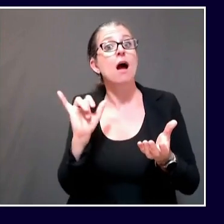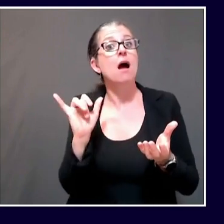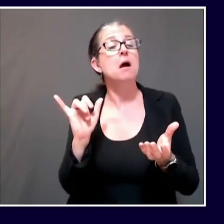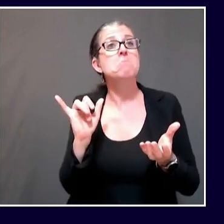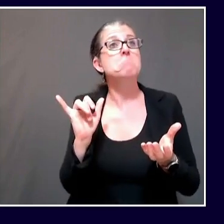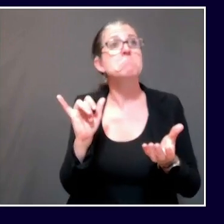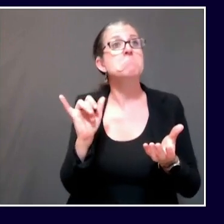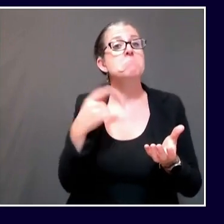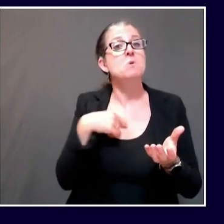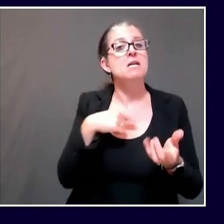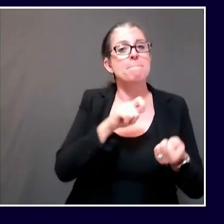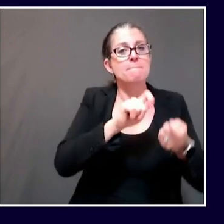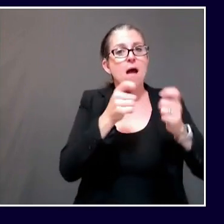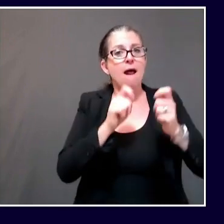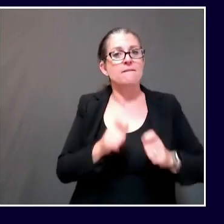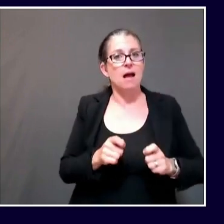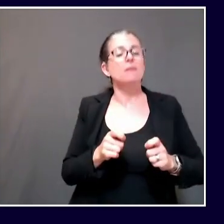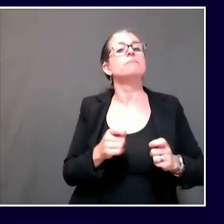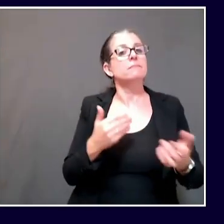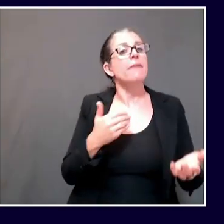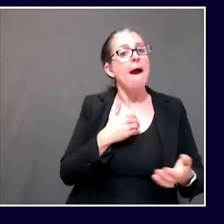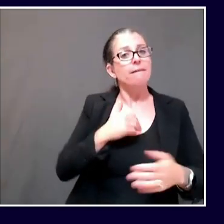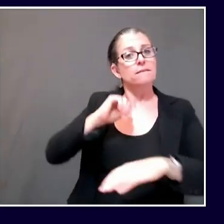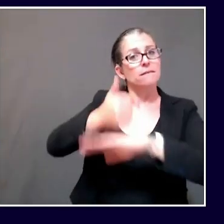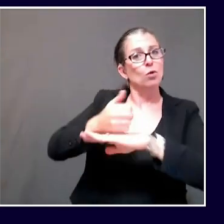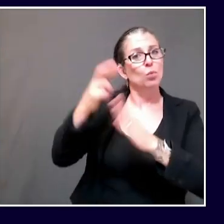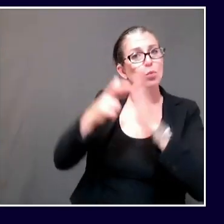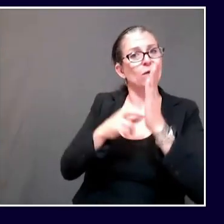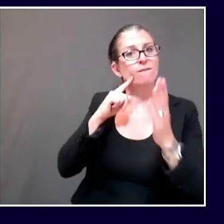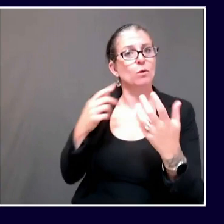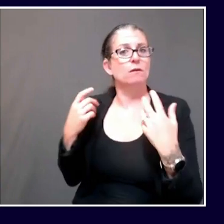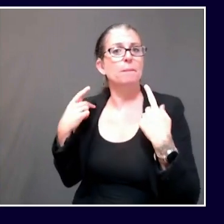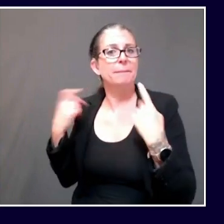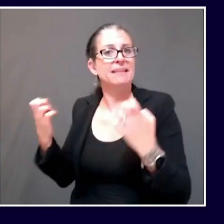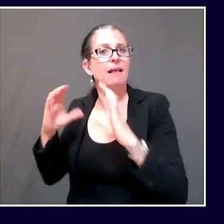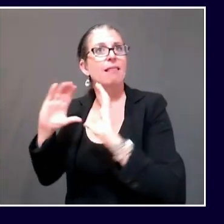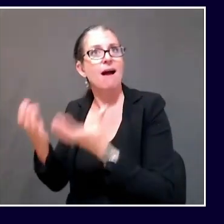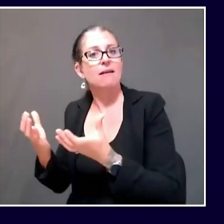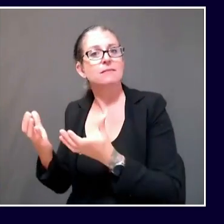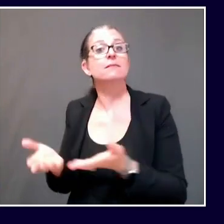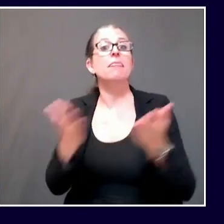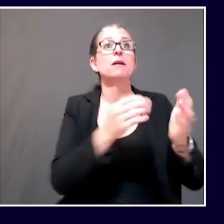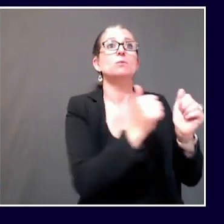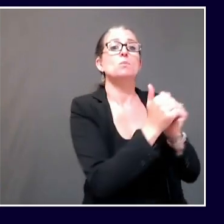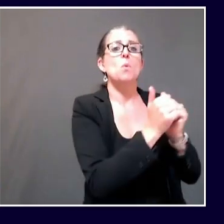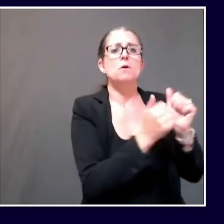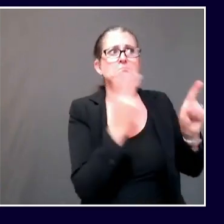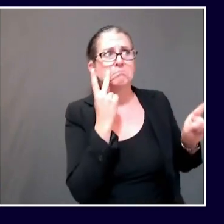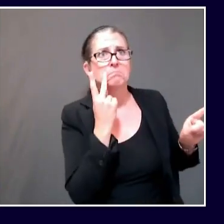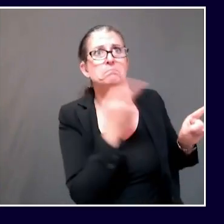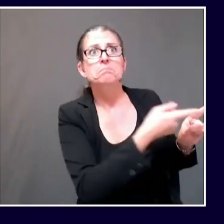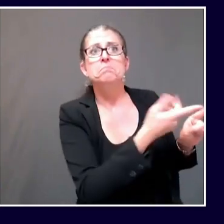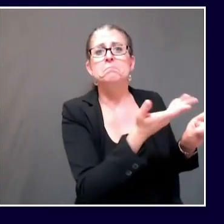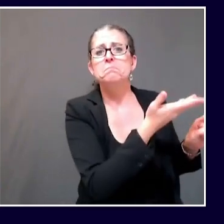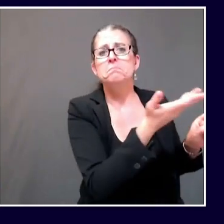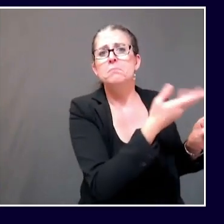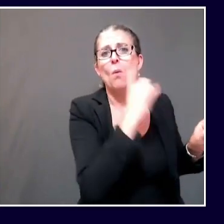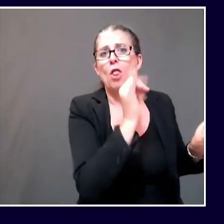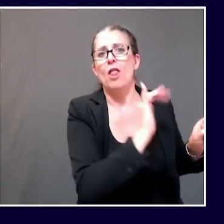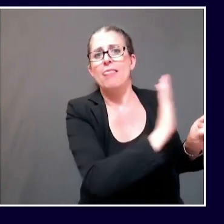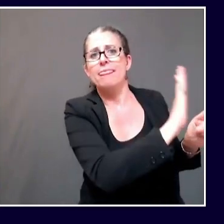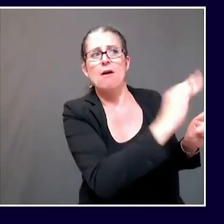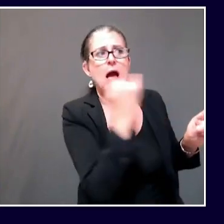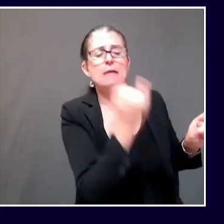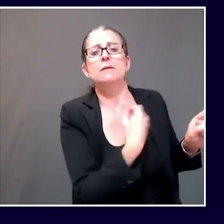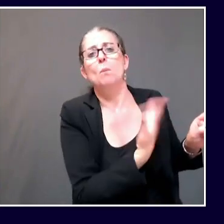athletics. But as I said, we had not had time to review their guidance. And they themselves know that, like all